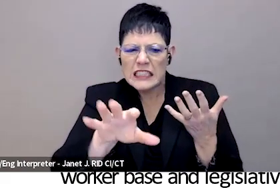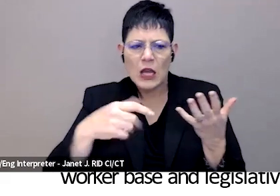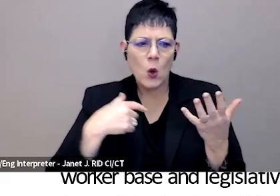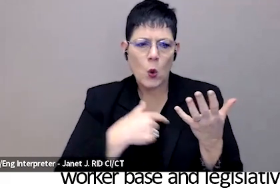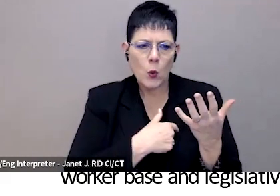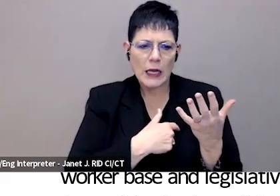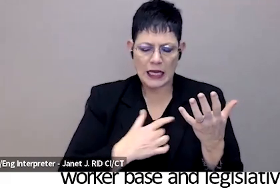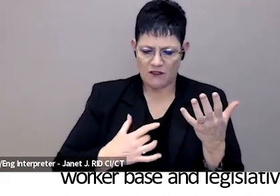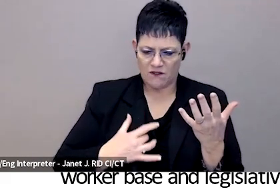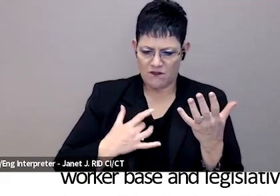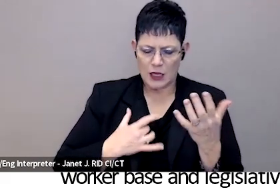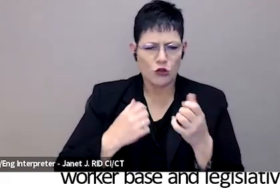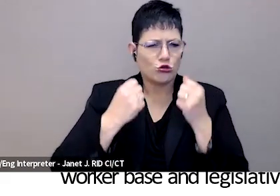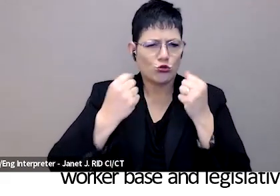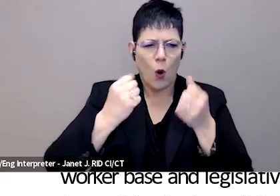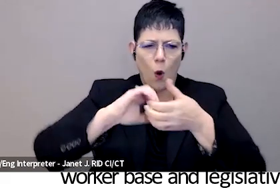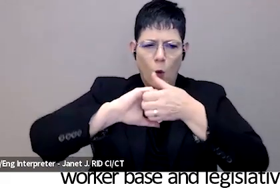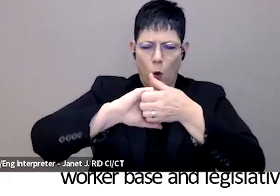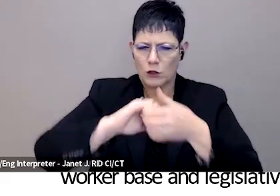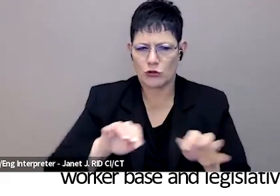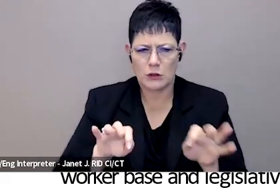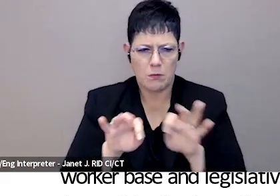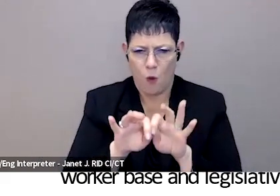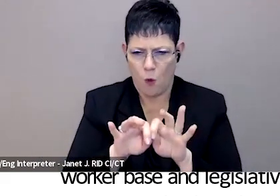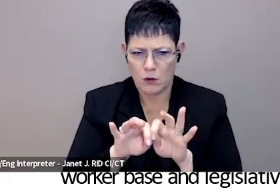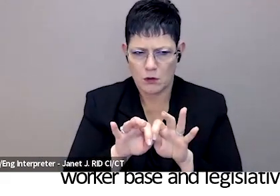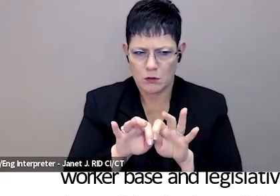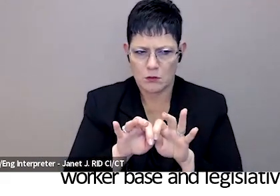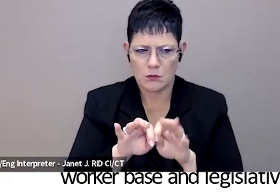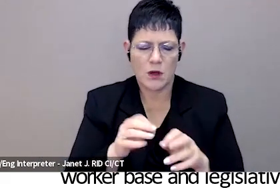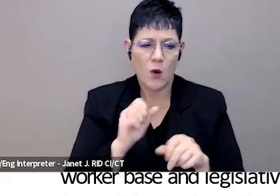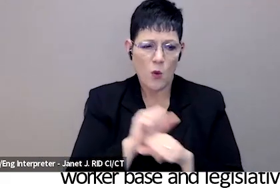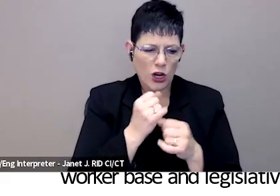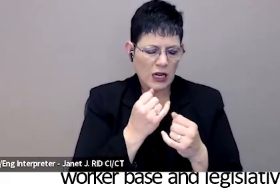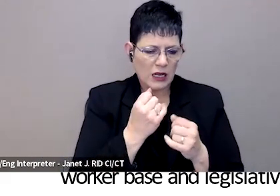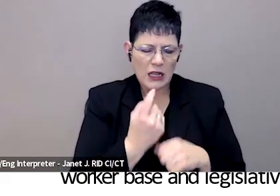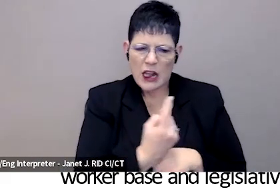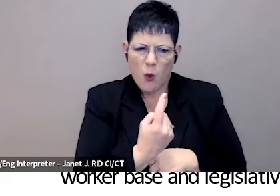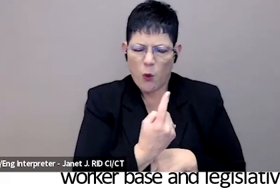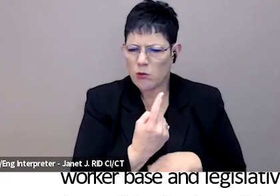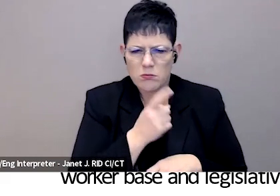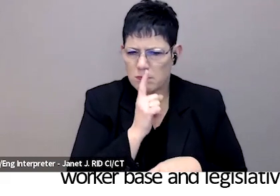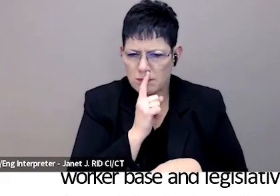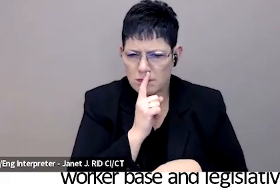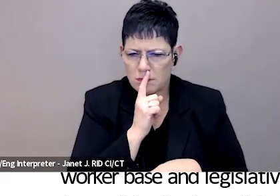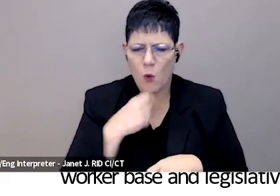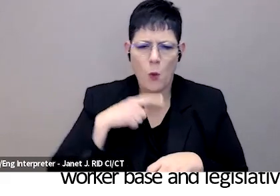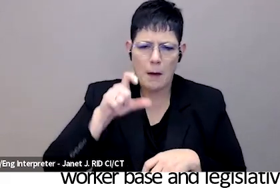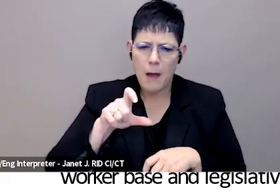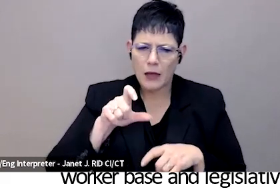in broad-based coalitions. There's a lot of work that has to be done across different institutions to prove that things, and we have a